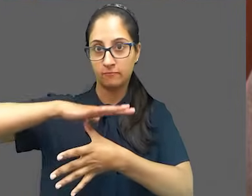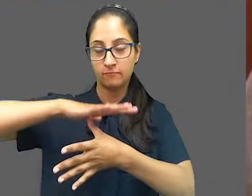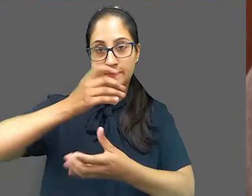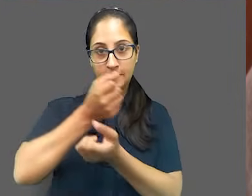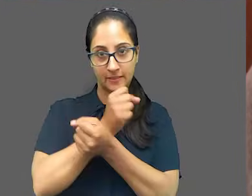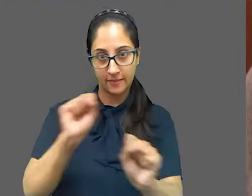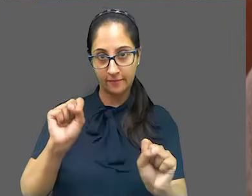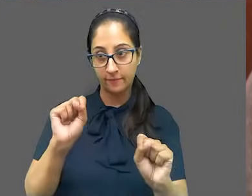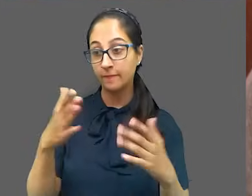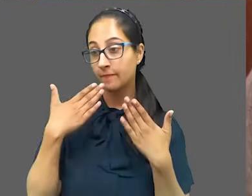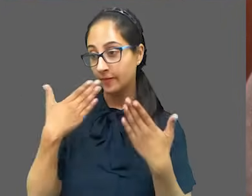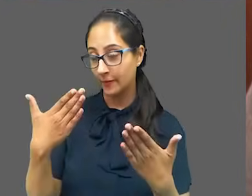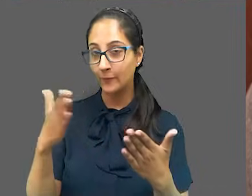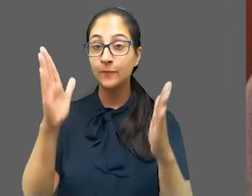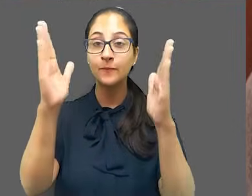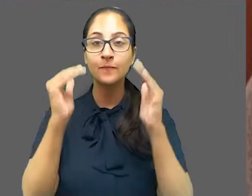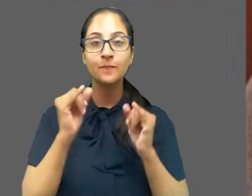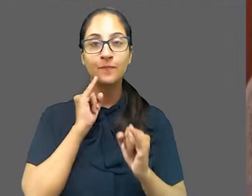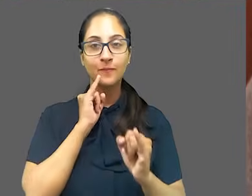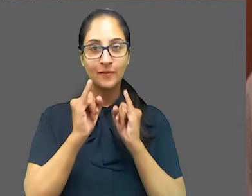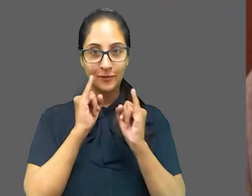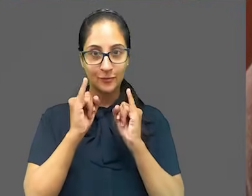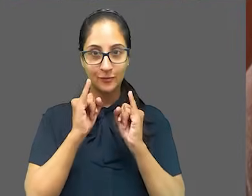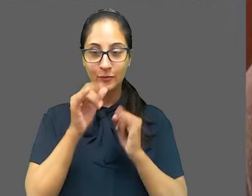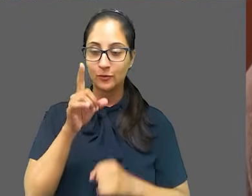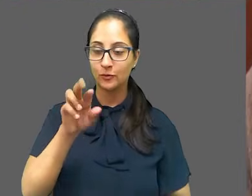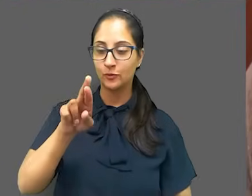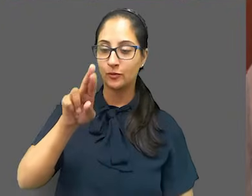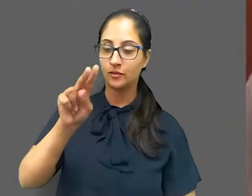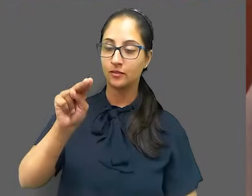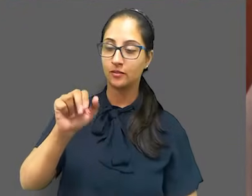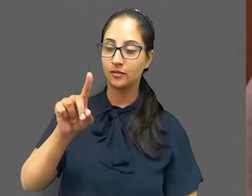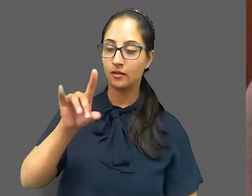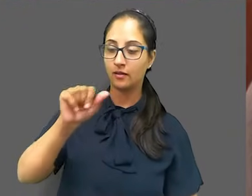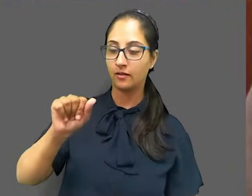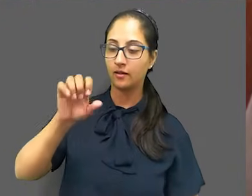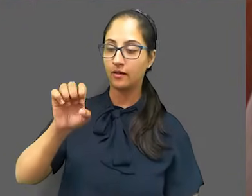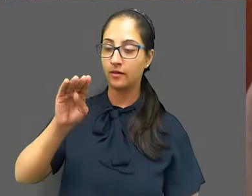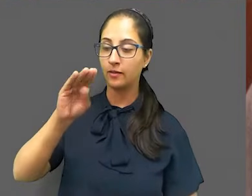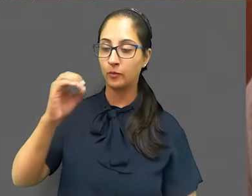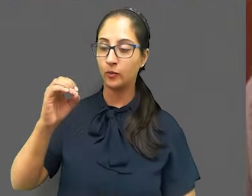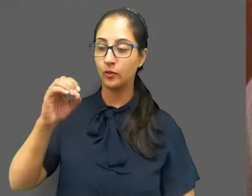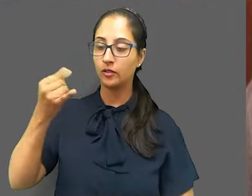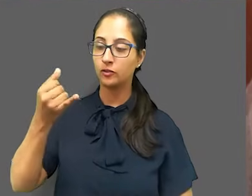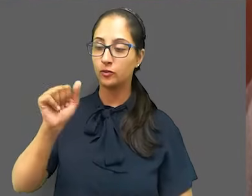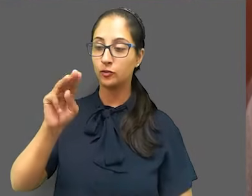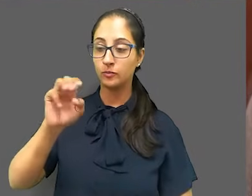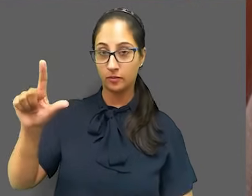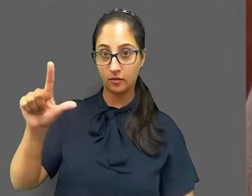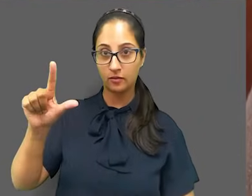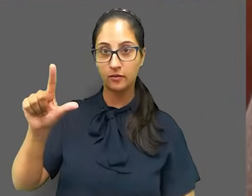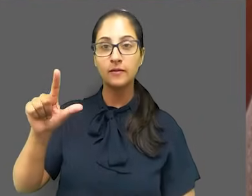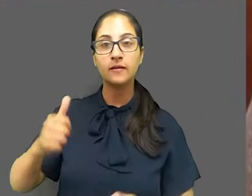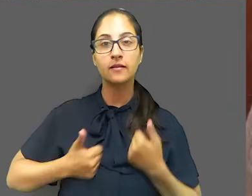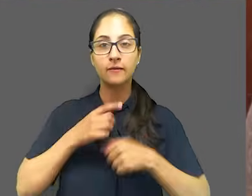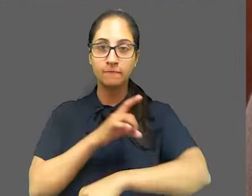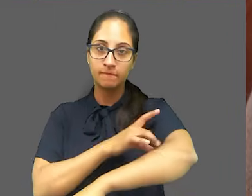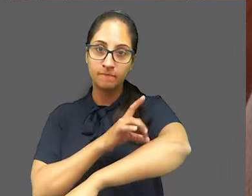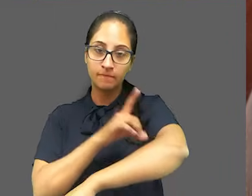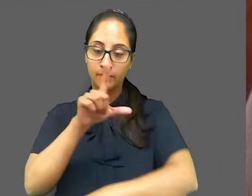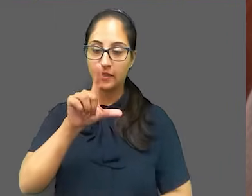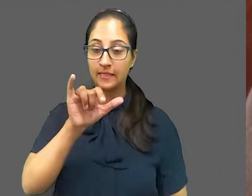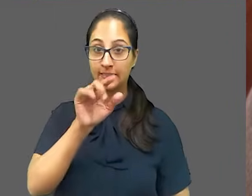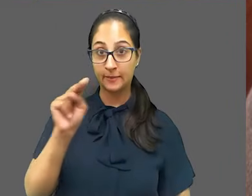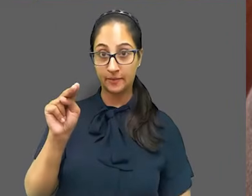Well, we now move to Lisbon, where we caught up with Dr. Nadia Ibu Jamal for her insights into the STEP program. Dr. Ibu